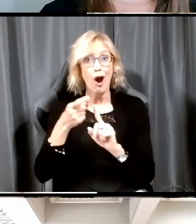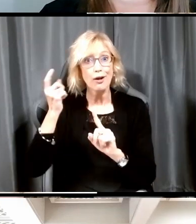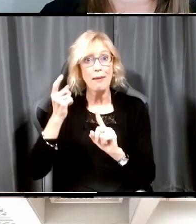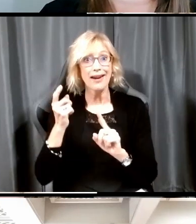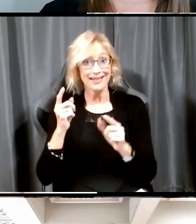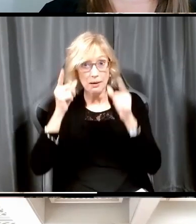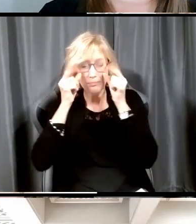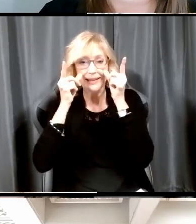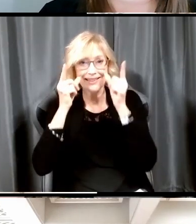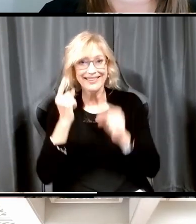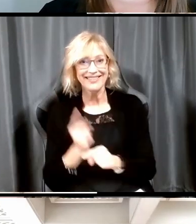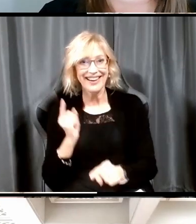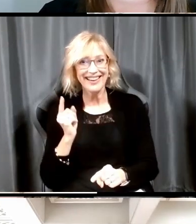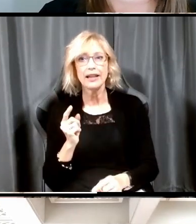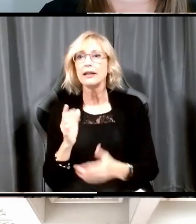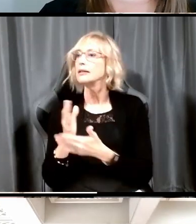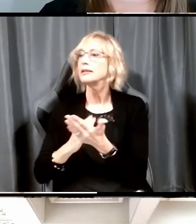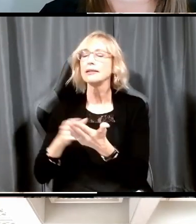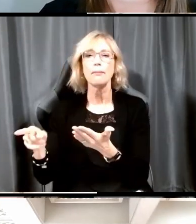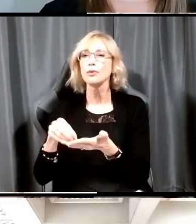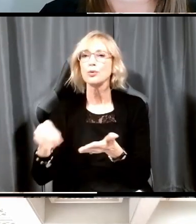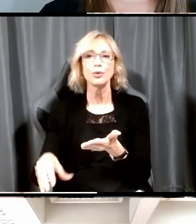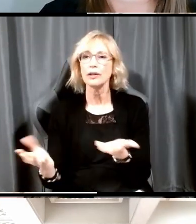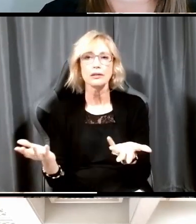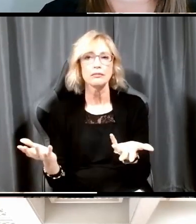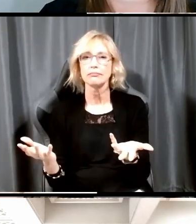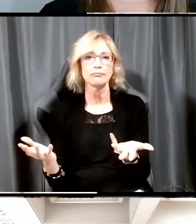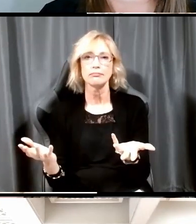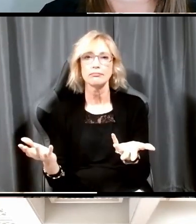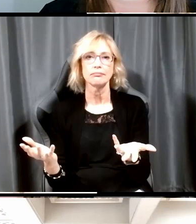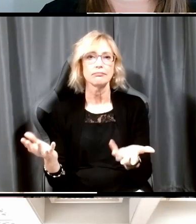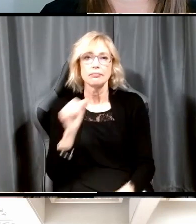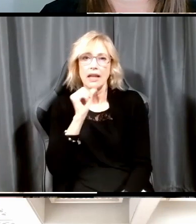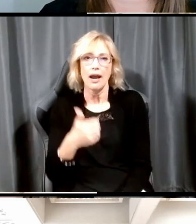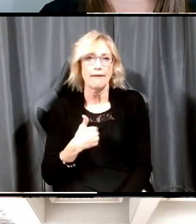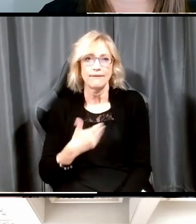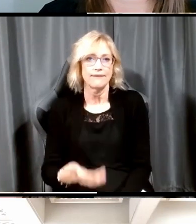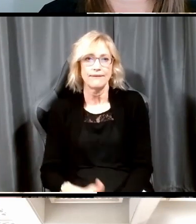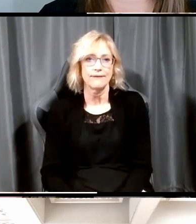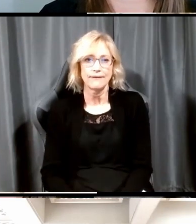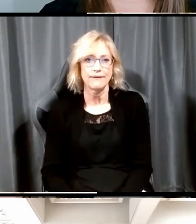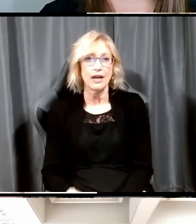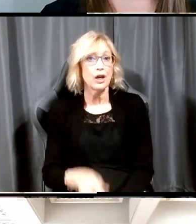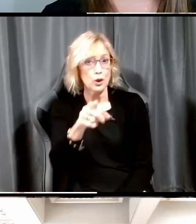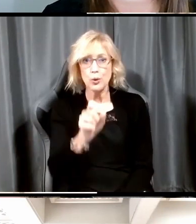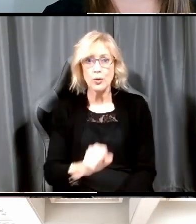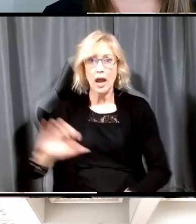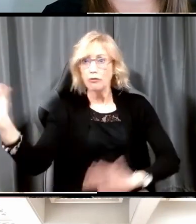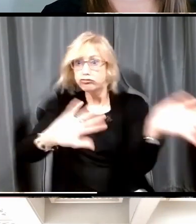blink. And for some of our students, that's not there. You can flail your hands